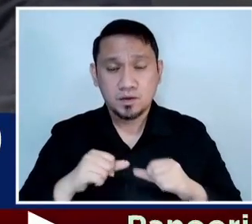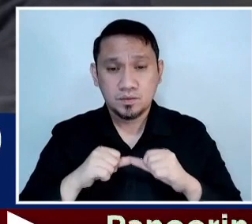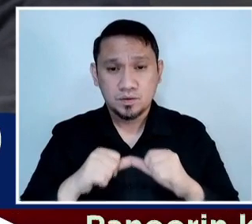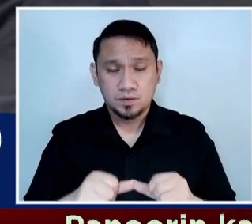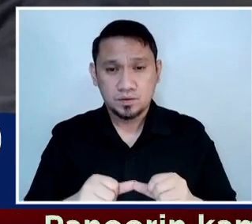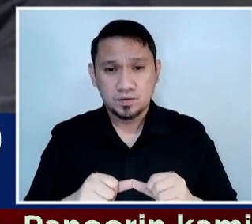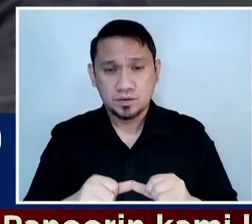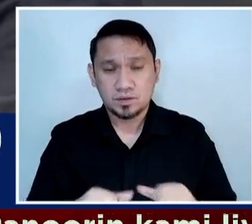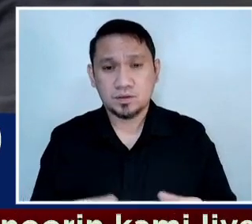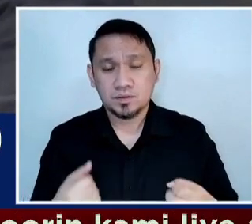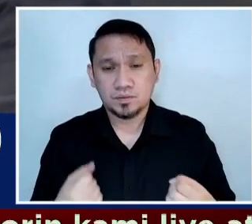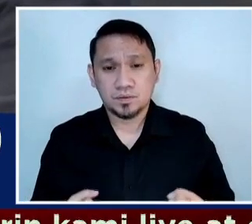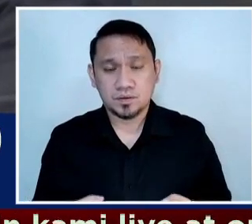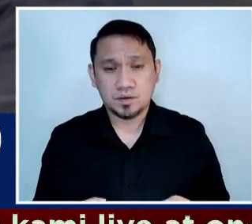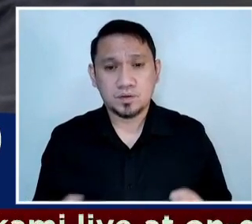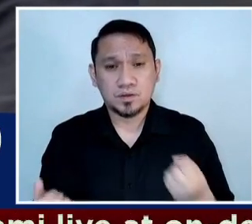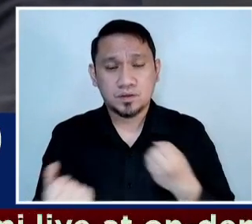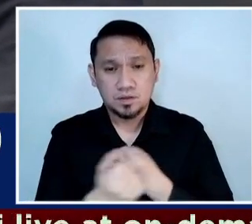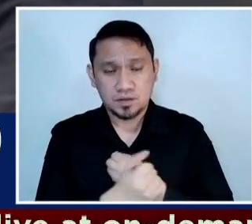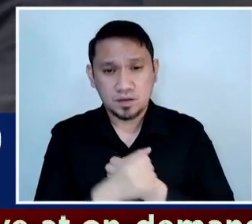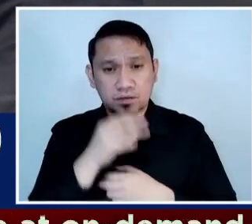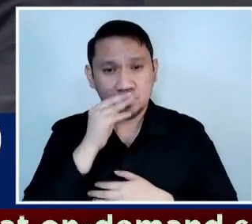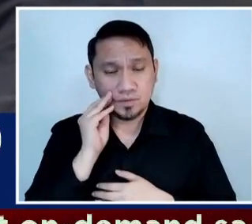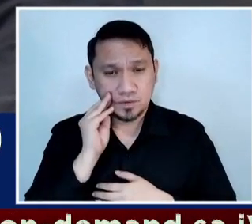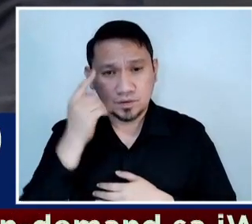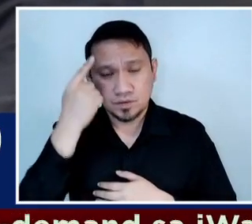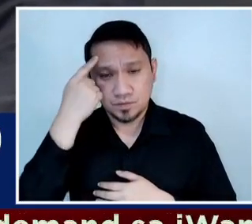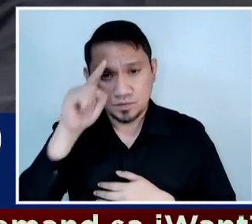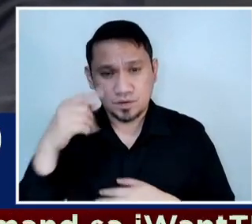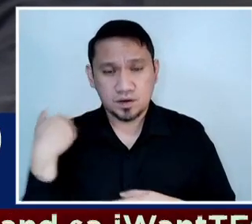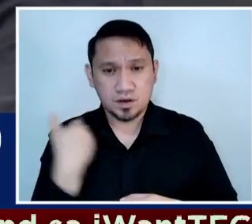ang pagmamahal ni Manny Pacquiao para sa ating bayan.